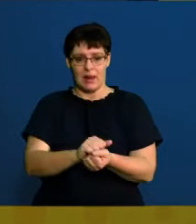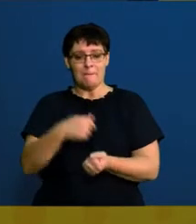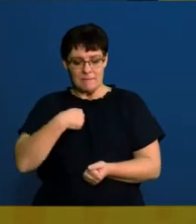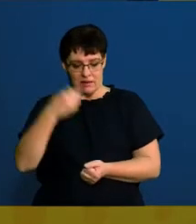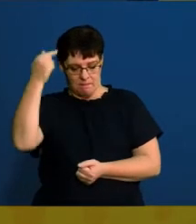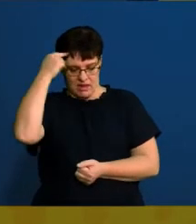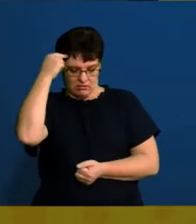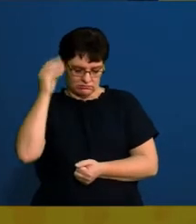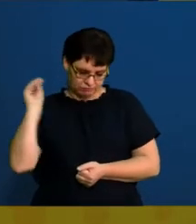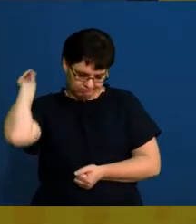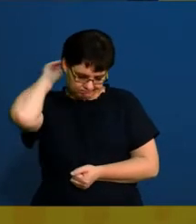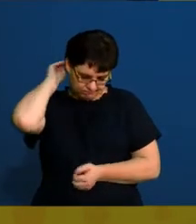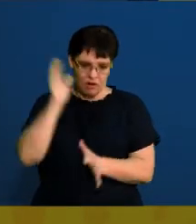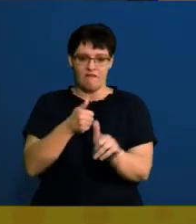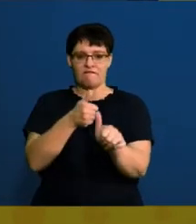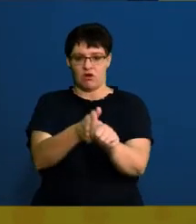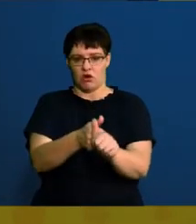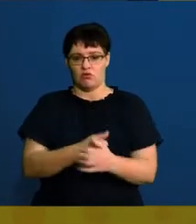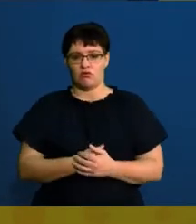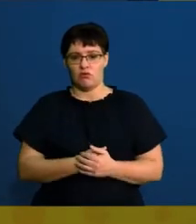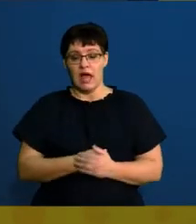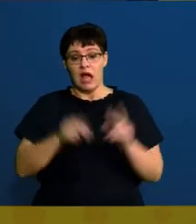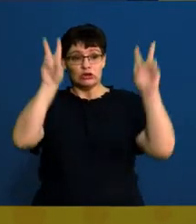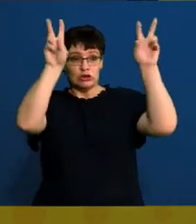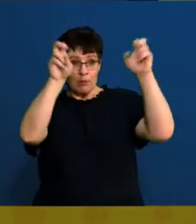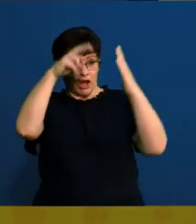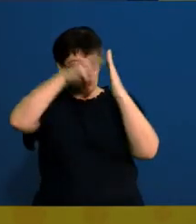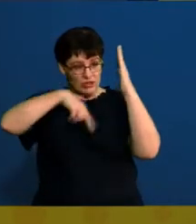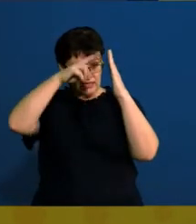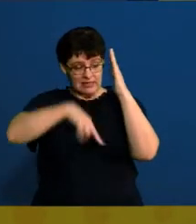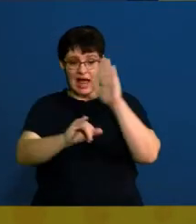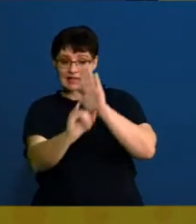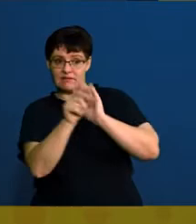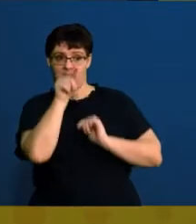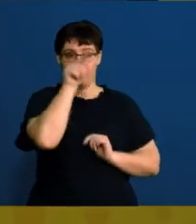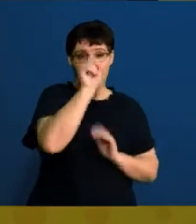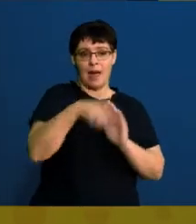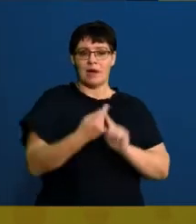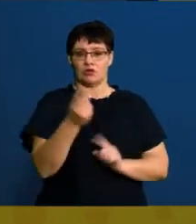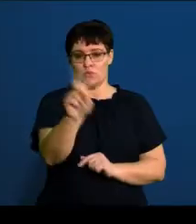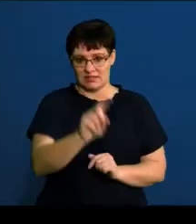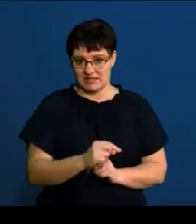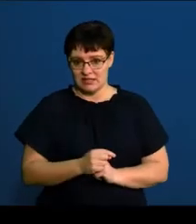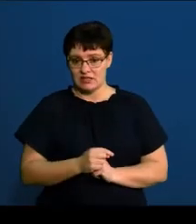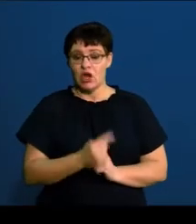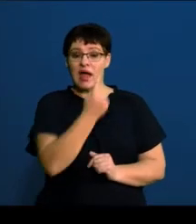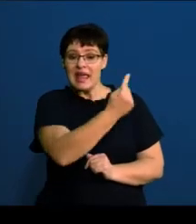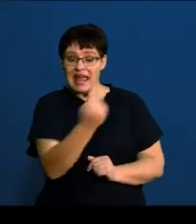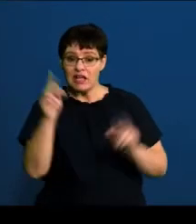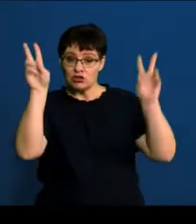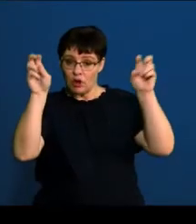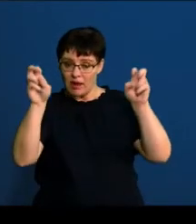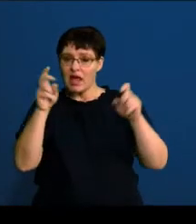expected to do. Read and identify the topic before you read each sentence and ensure you remain